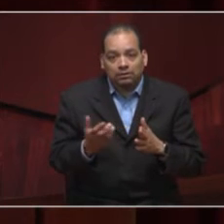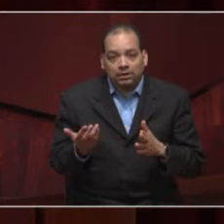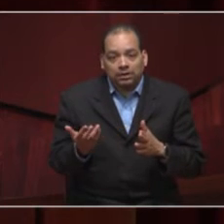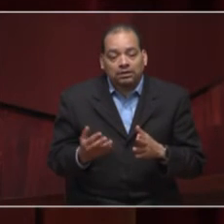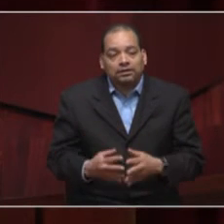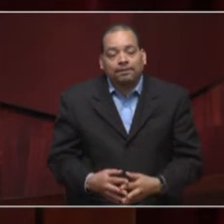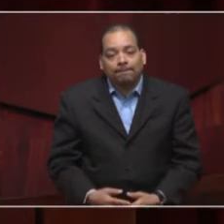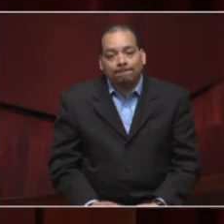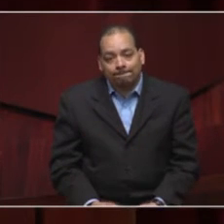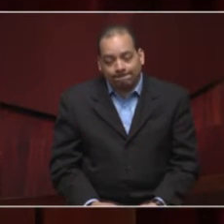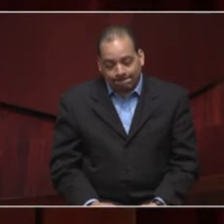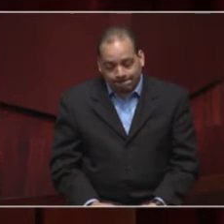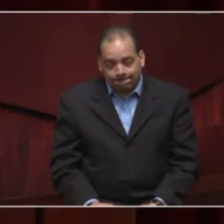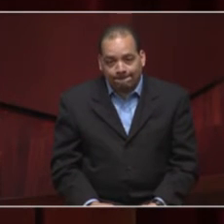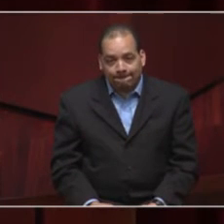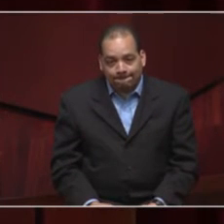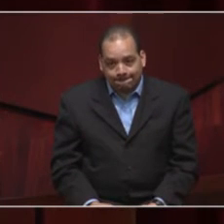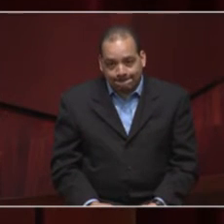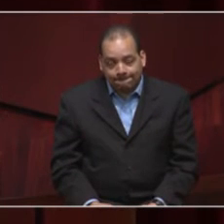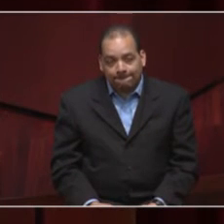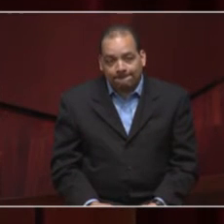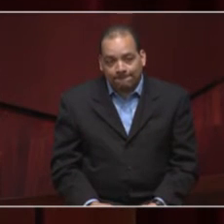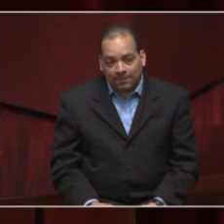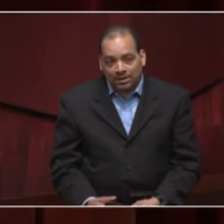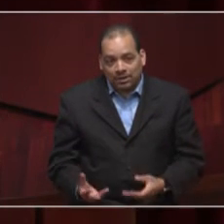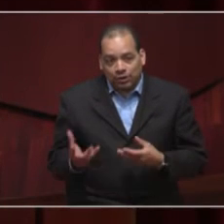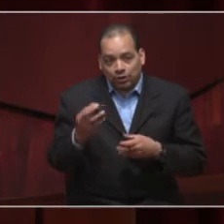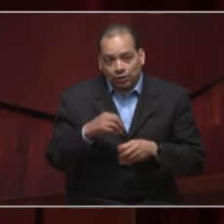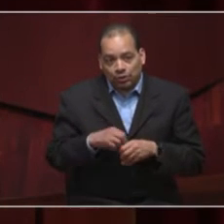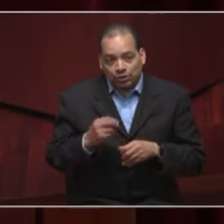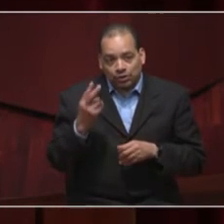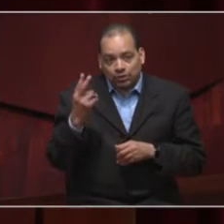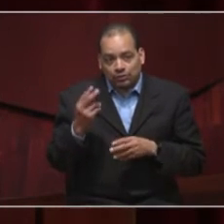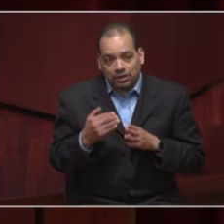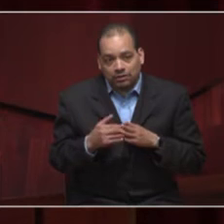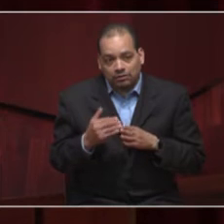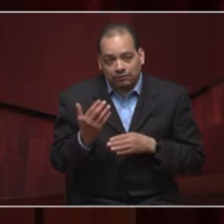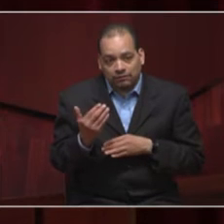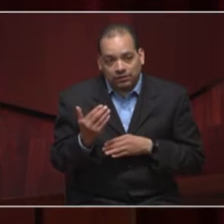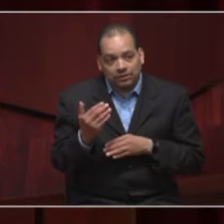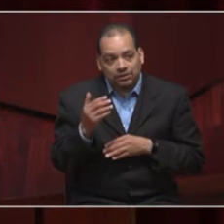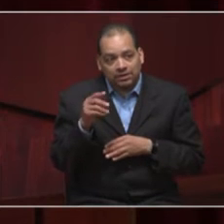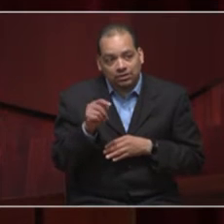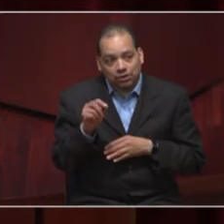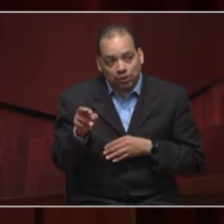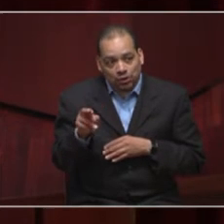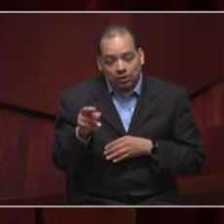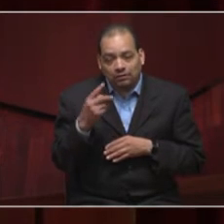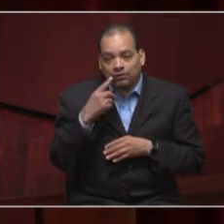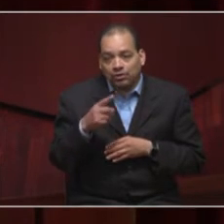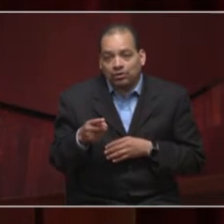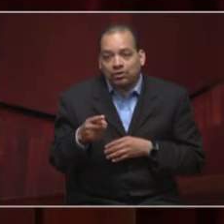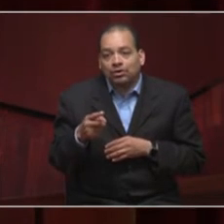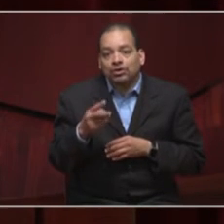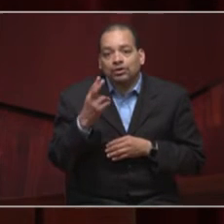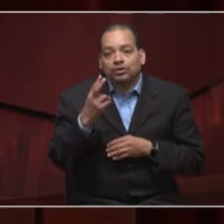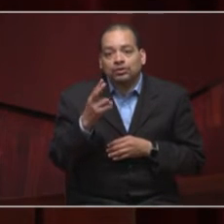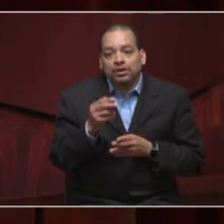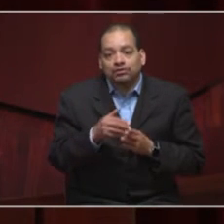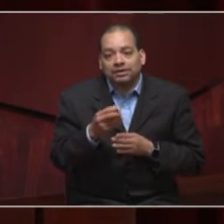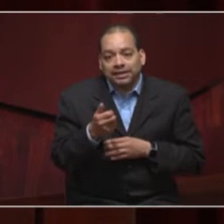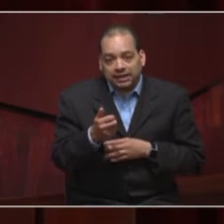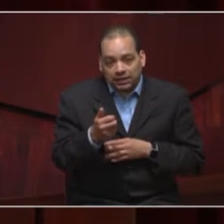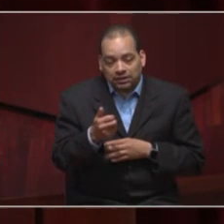So included in the 2015 TRs were TRs for 2010,